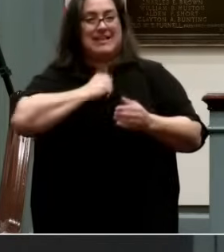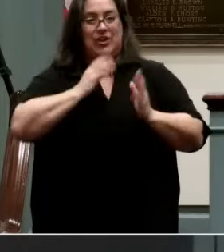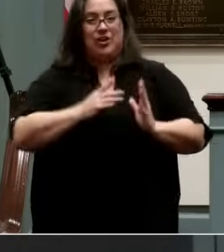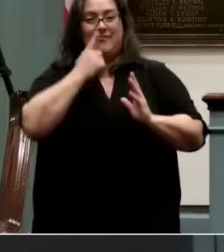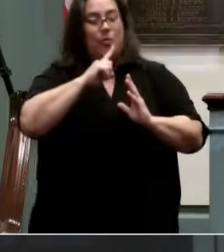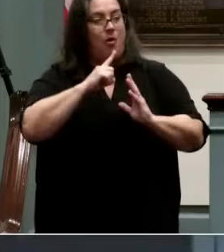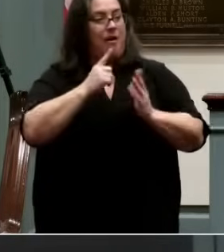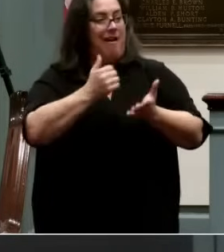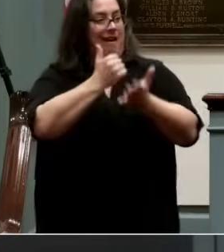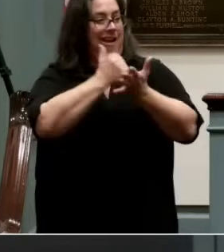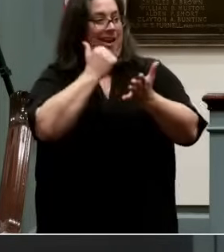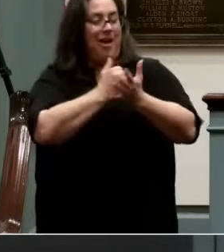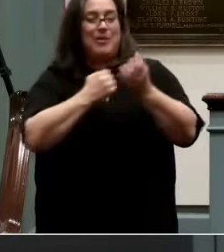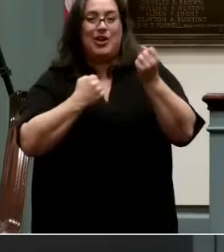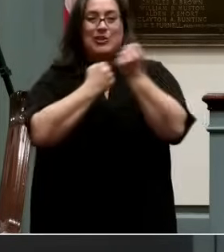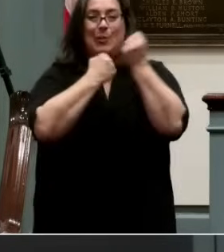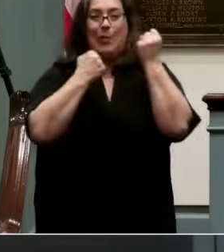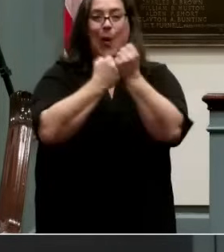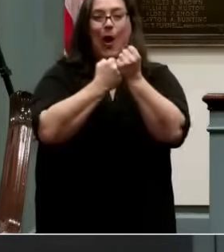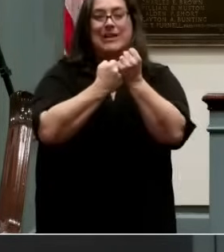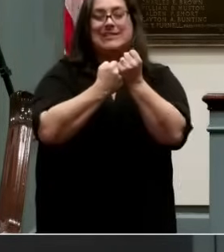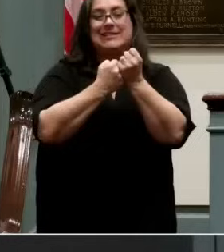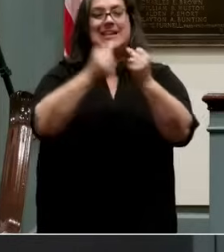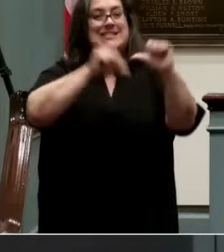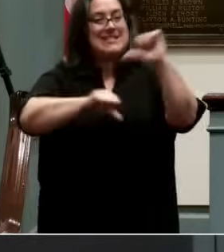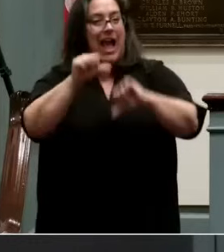and technology in our state.